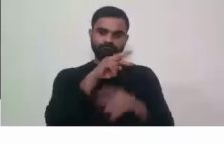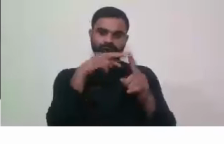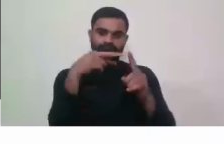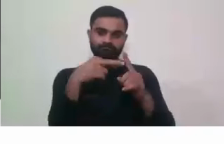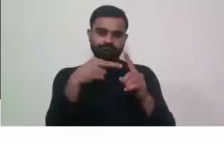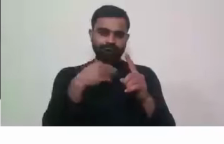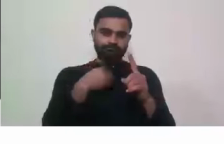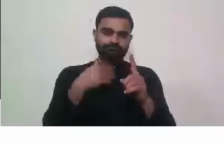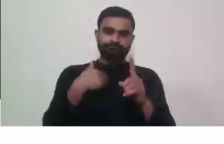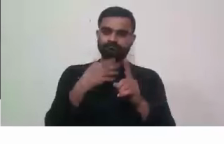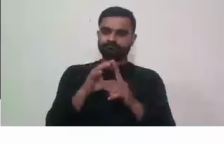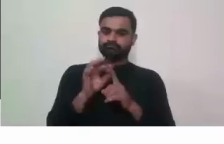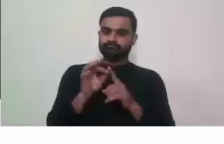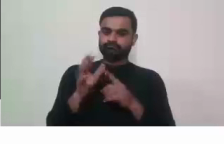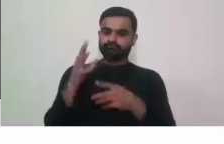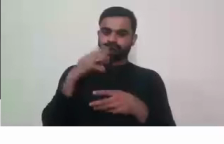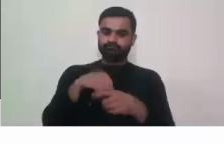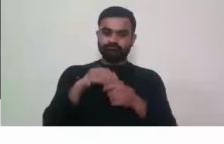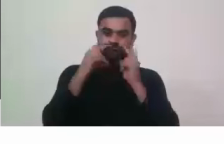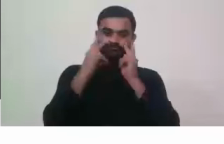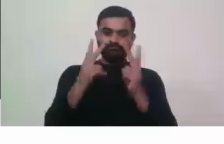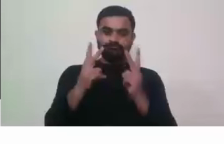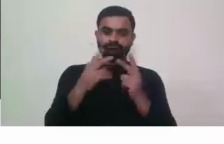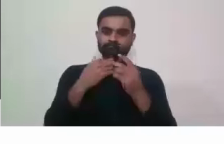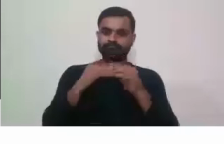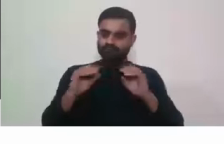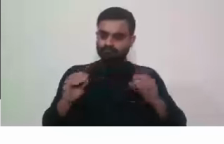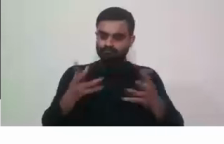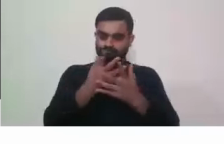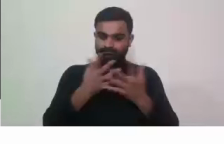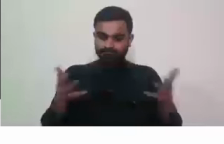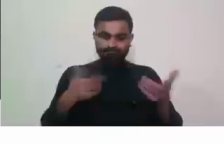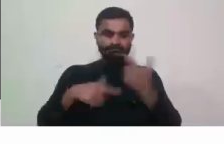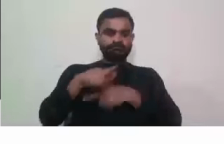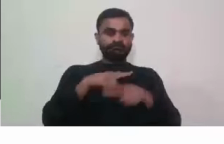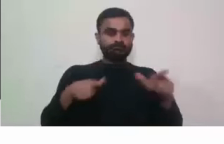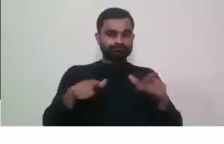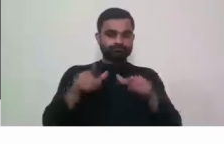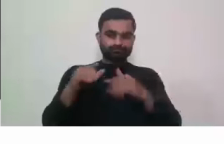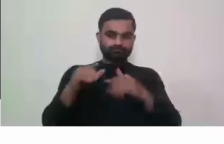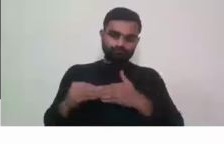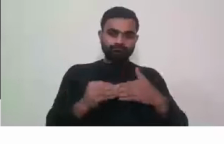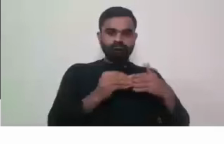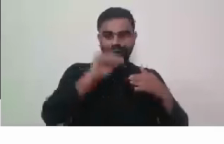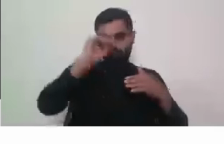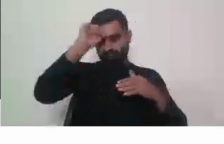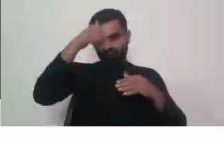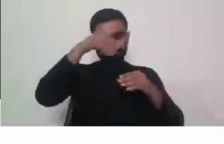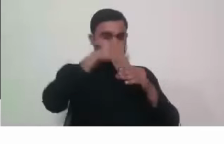have seen so far. We started with multilingualism and how it goes in the Indian